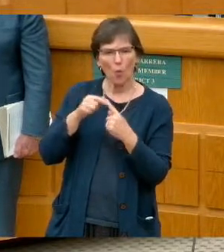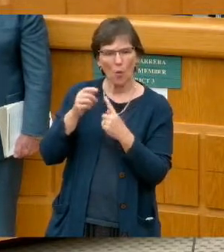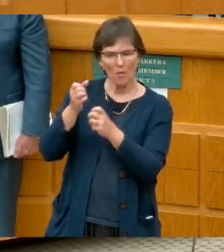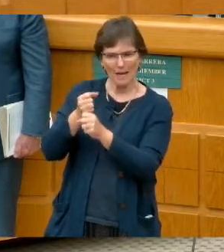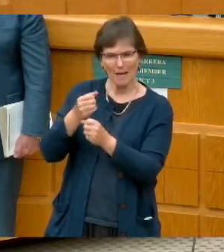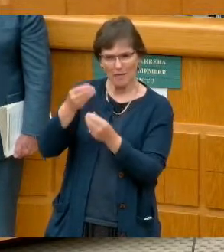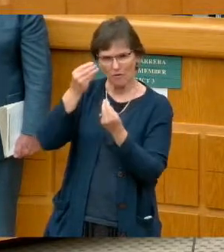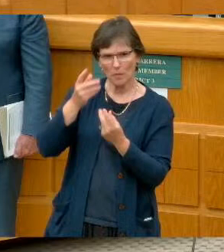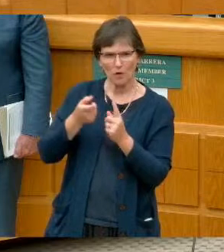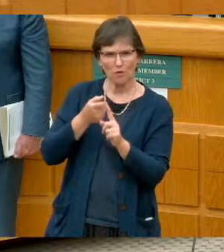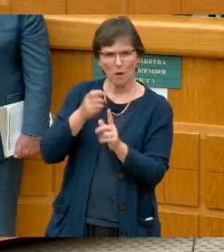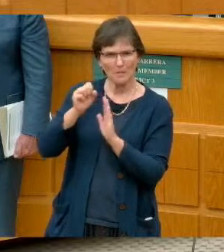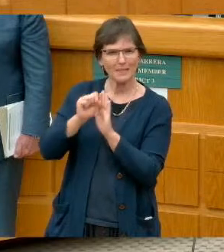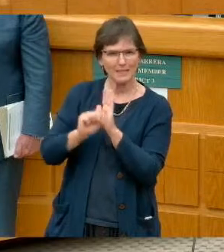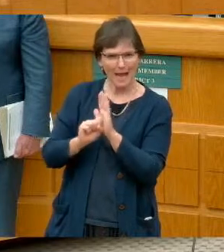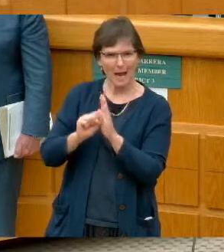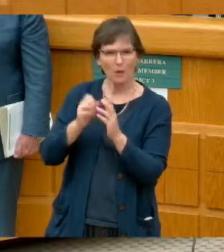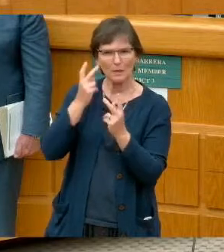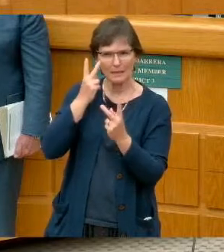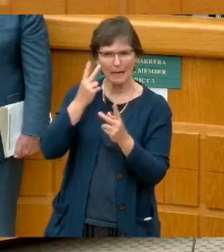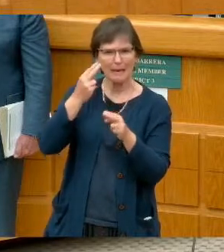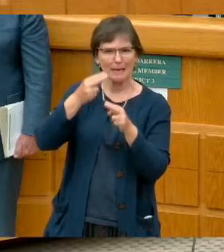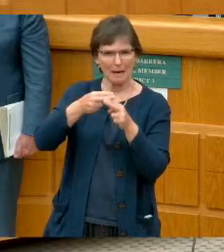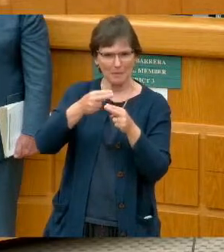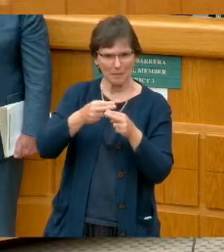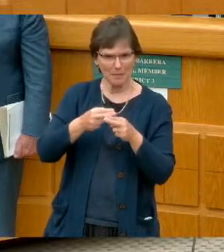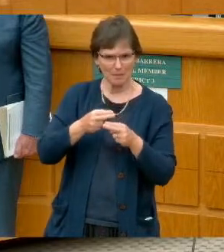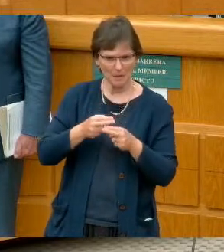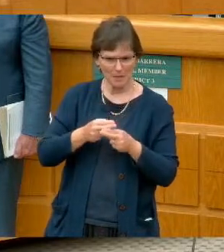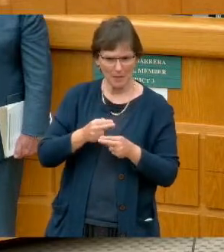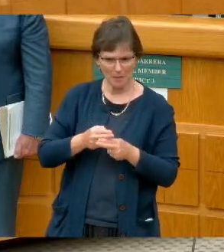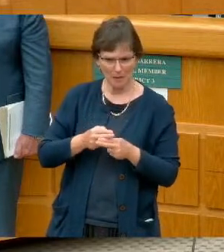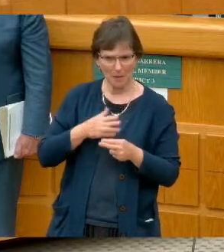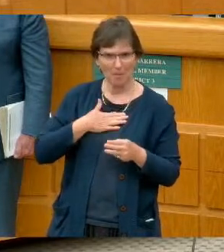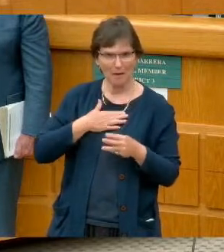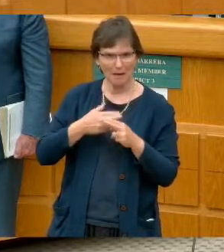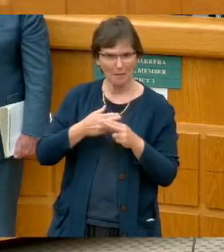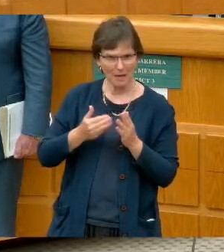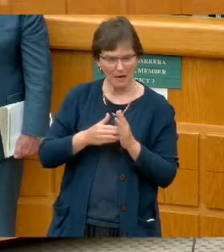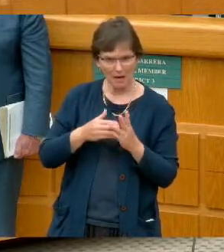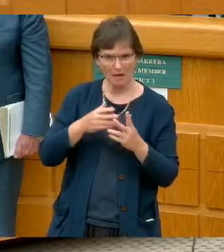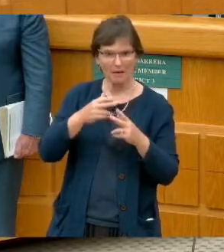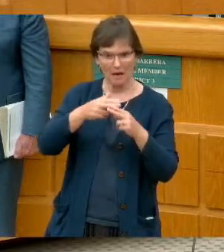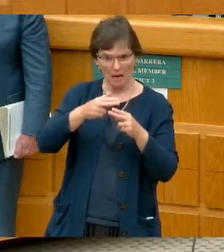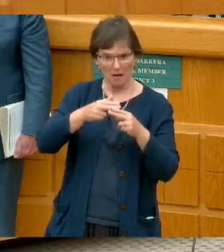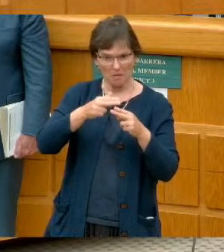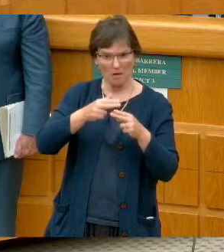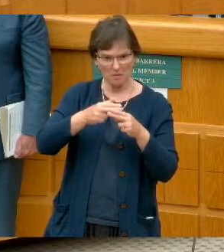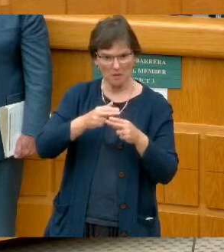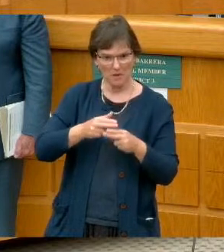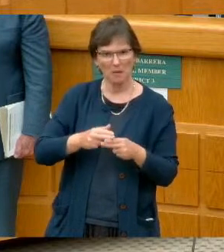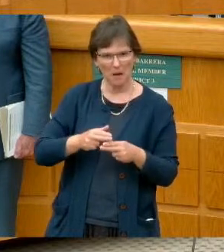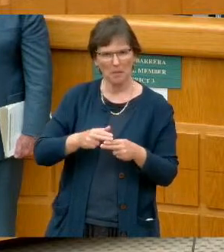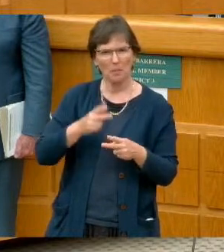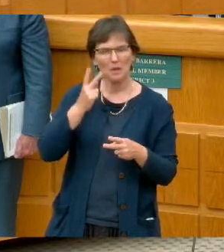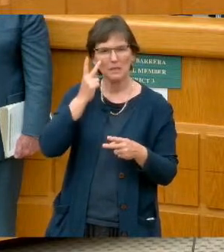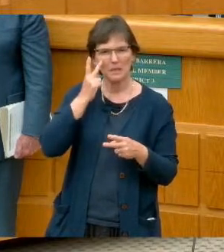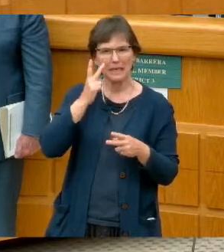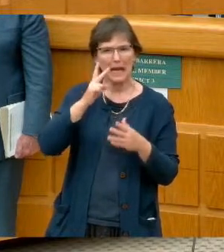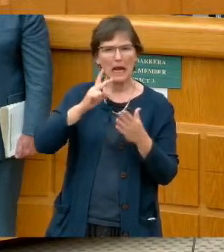Sunday, so we go through, and what we're seeing is we'll see like Annette Rodriguez, and then we'll see somebody else, Annette Rodriguez, somebody